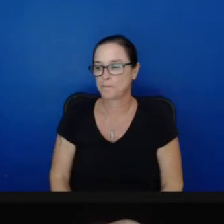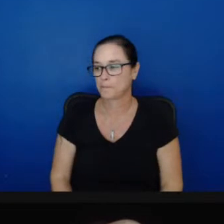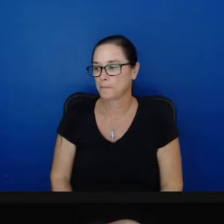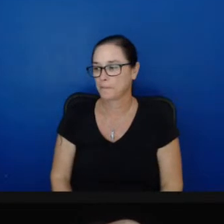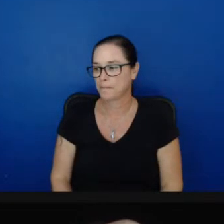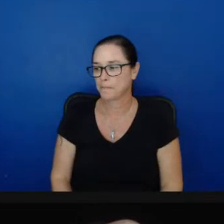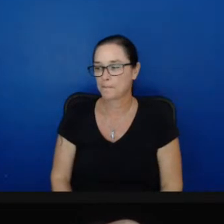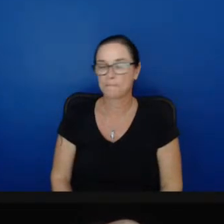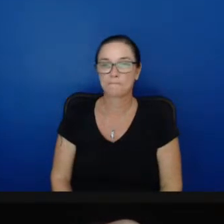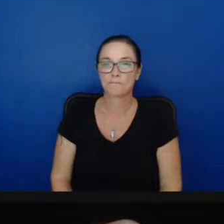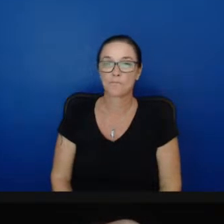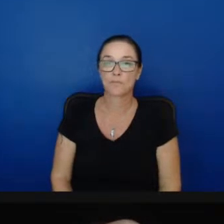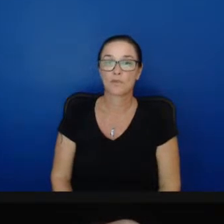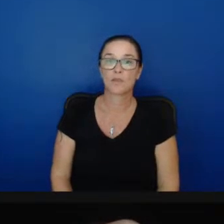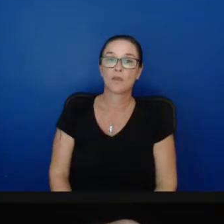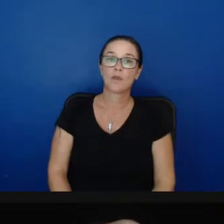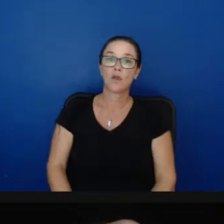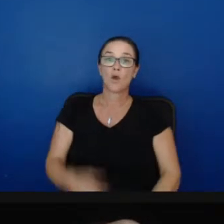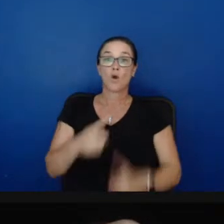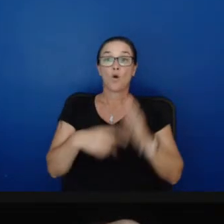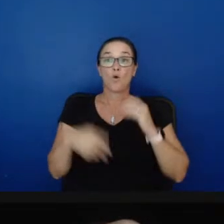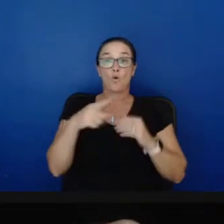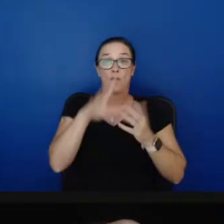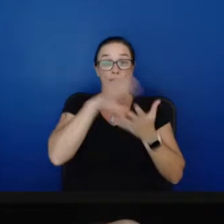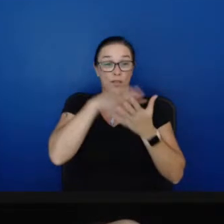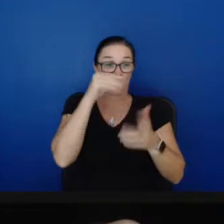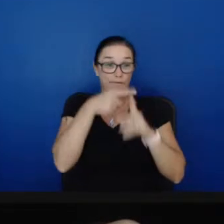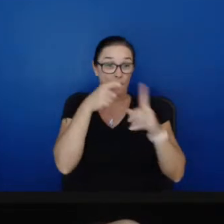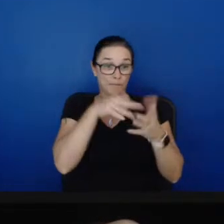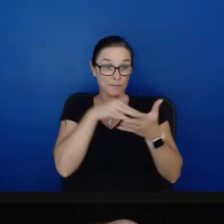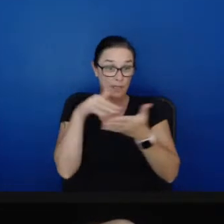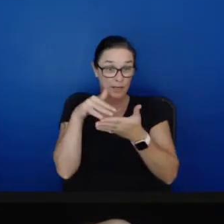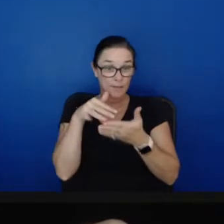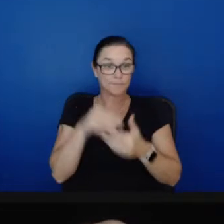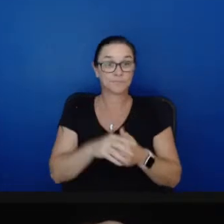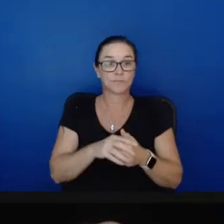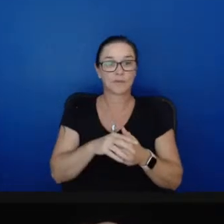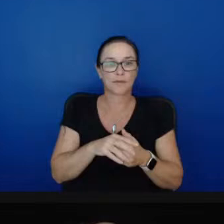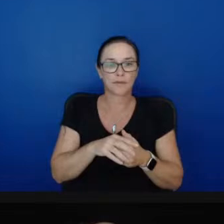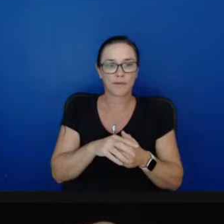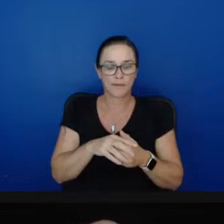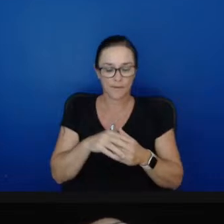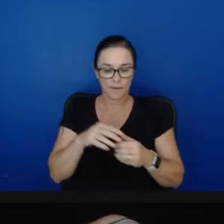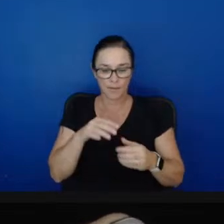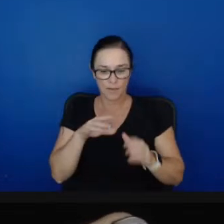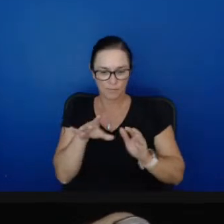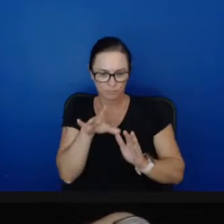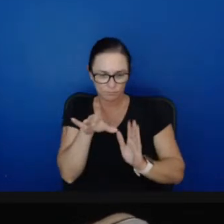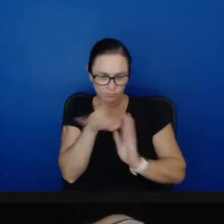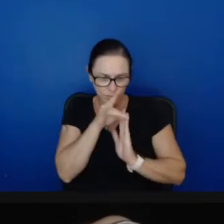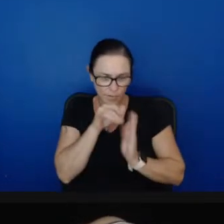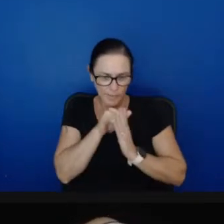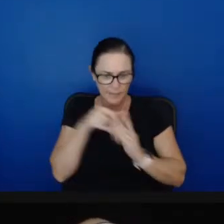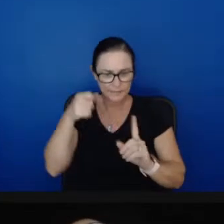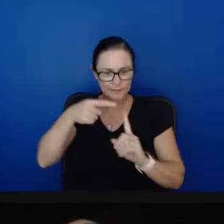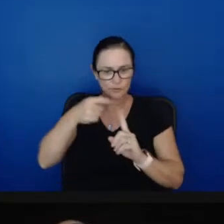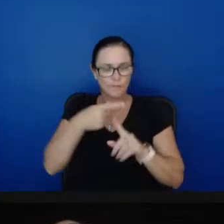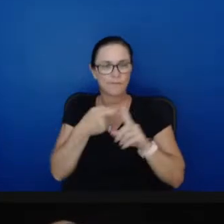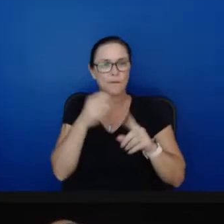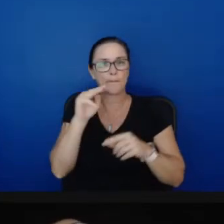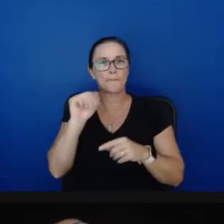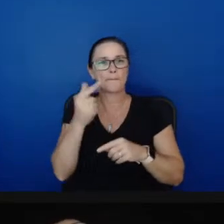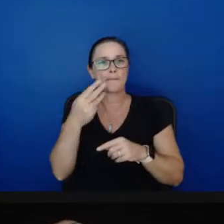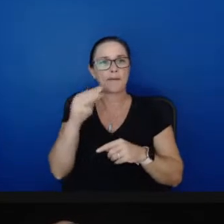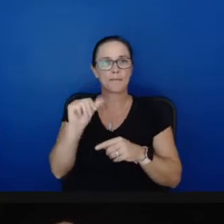What he found with that study was picking up the signal of magma was a important